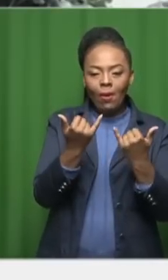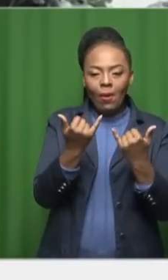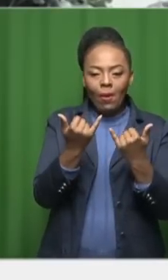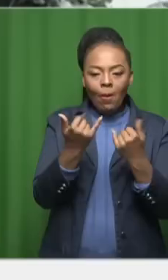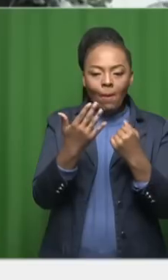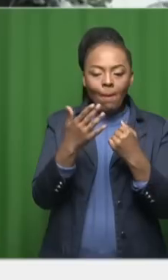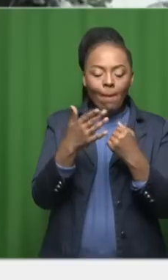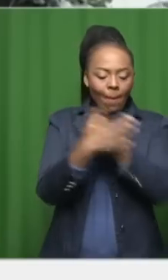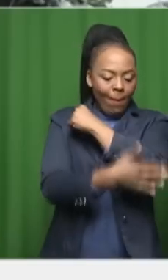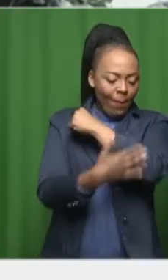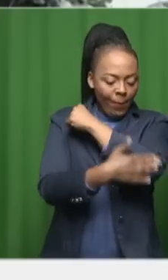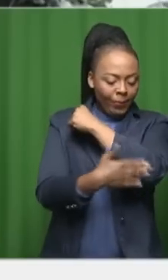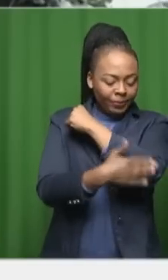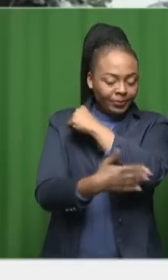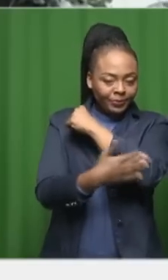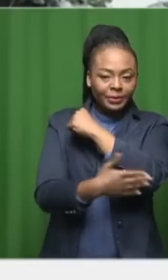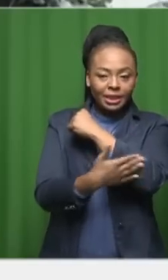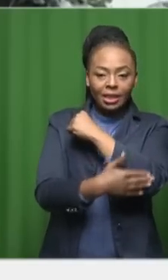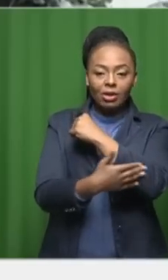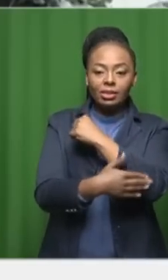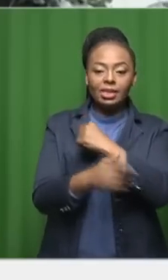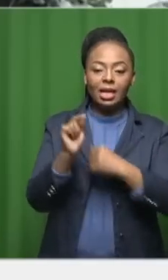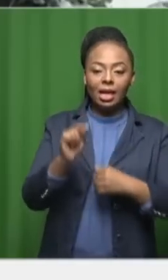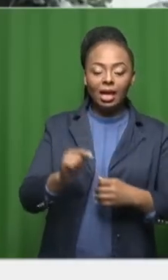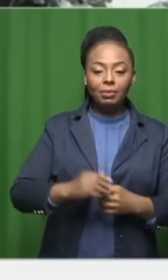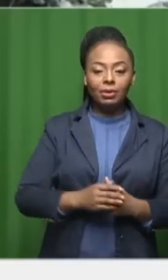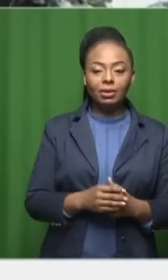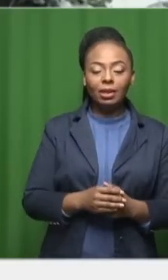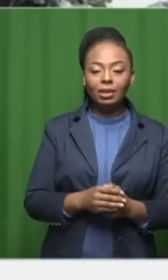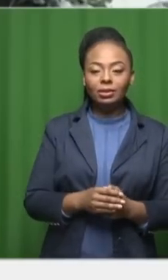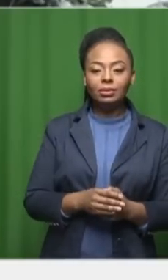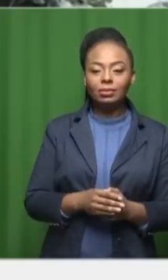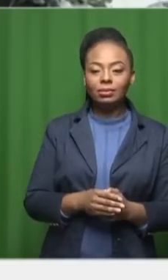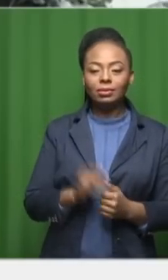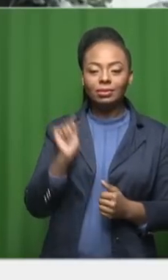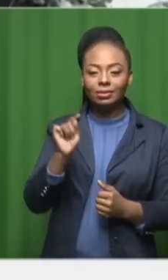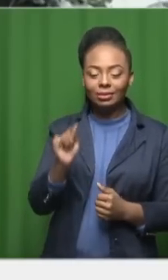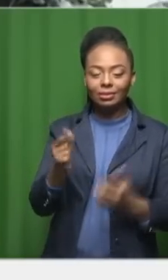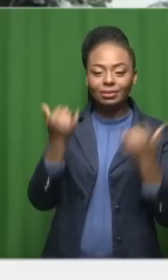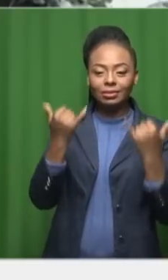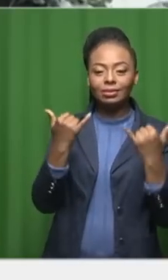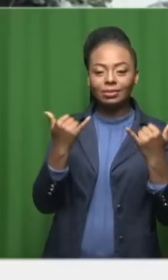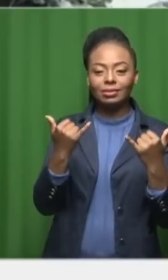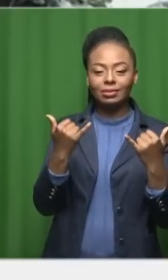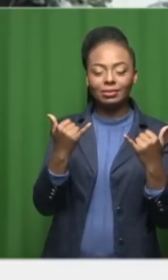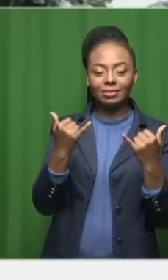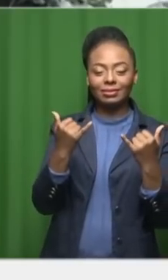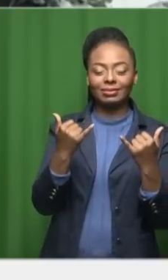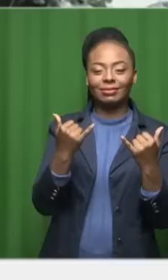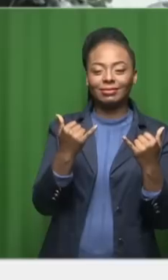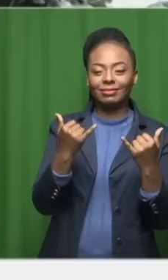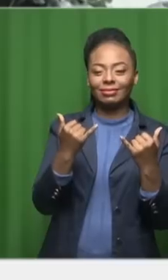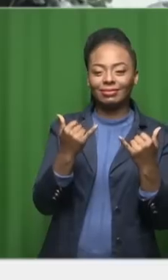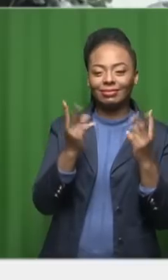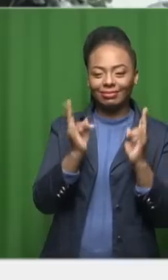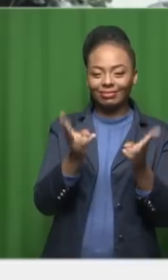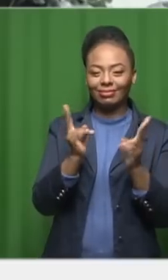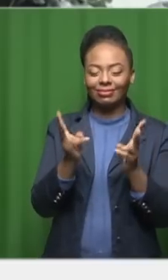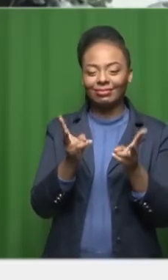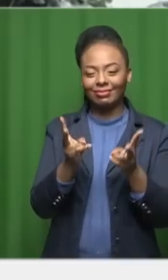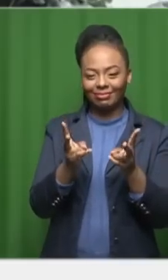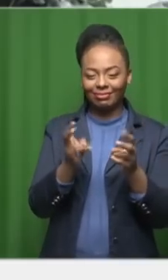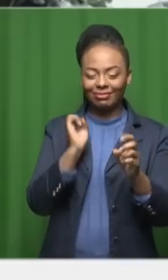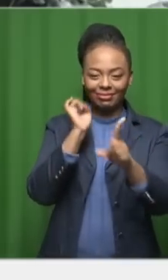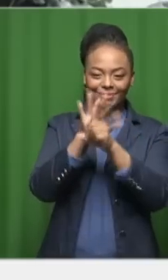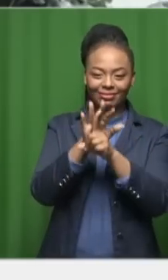it really bear the burden of those costs. And then obviously it disrupts the market.